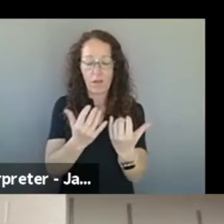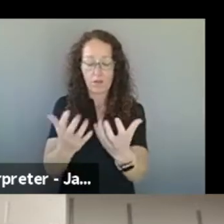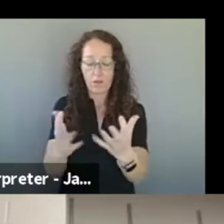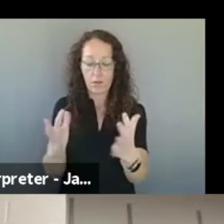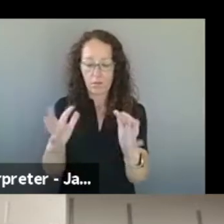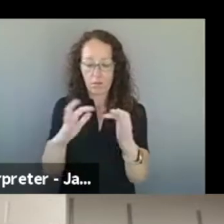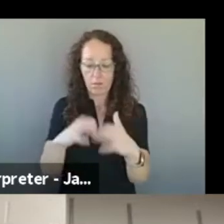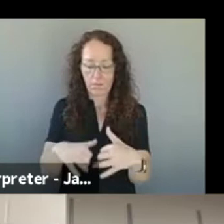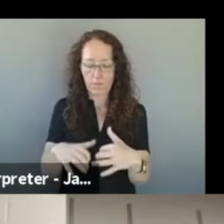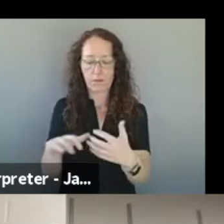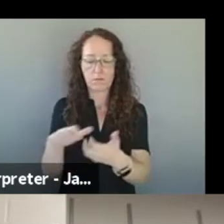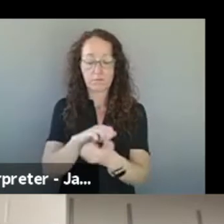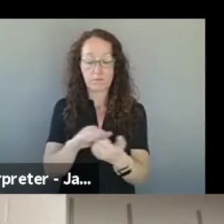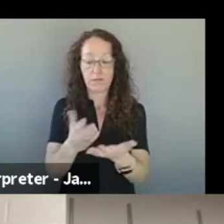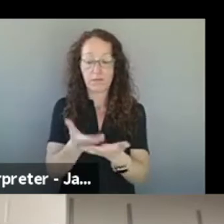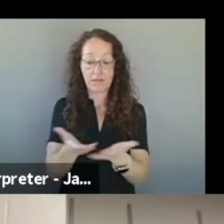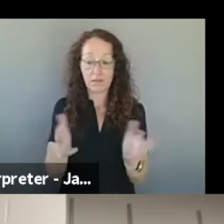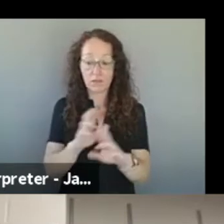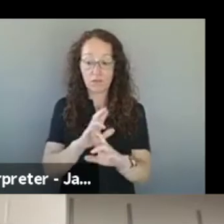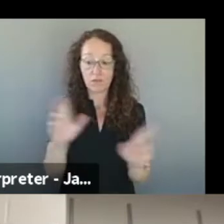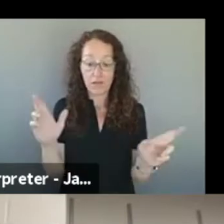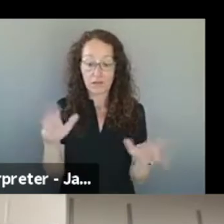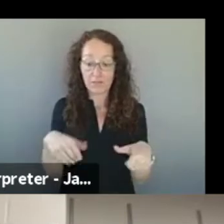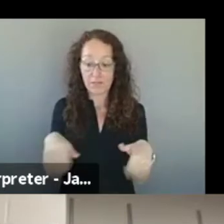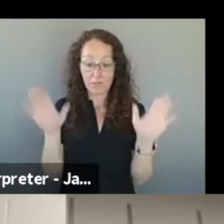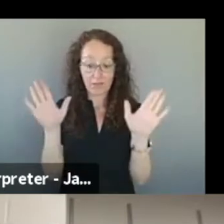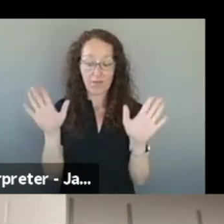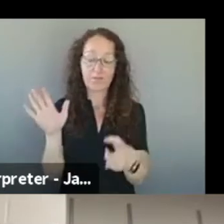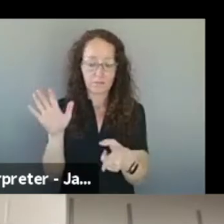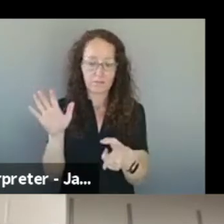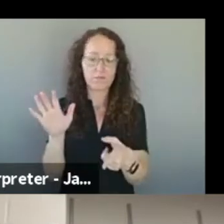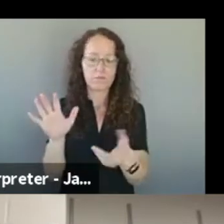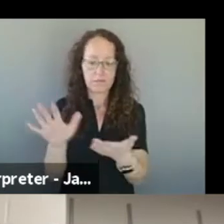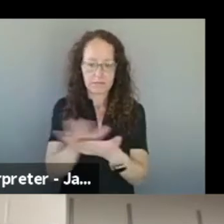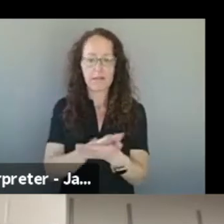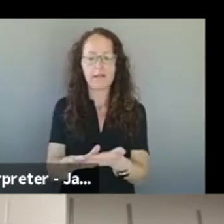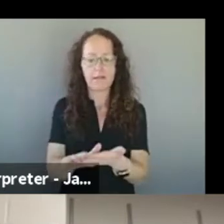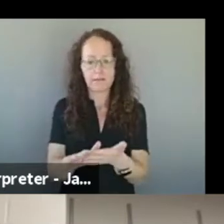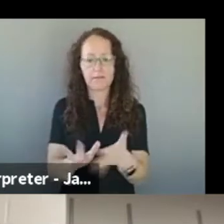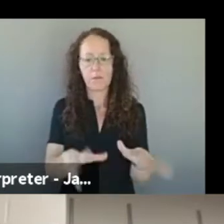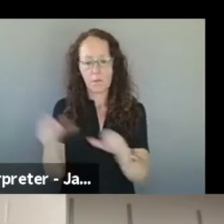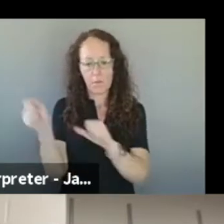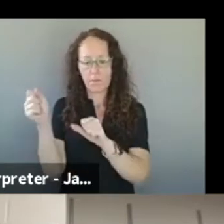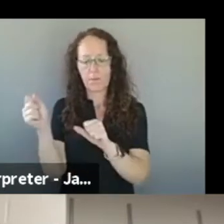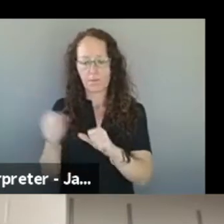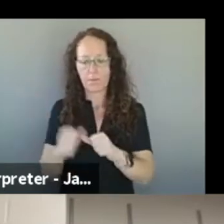which we're ready to shed. We want to thank fire